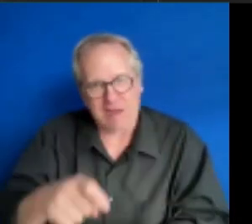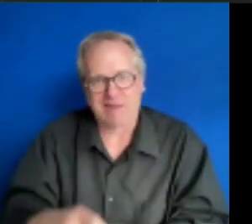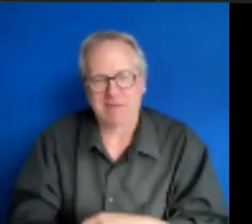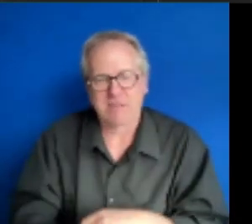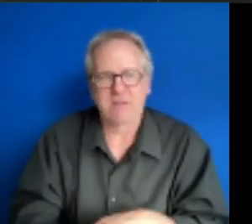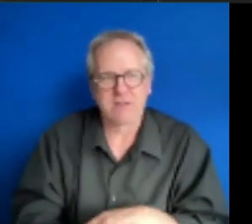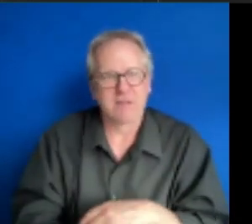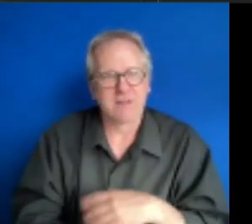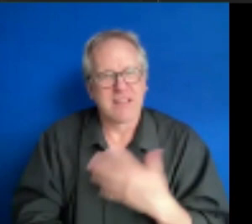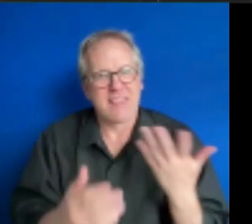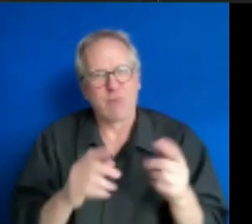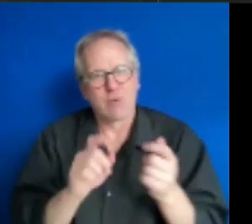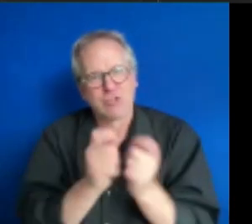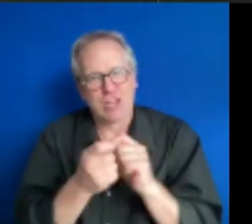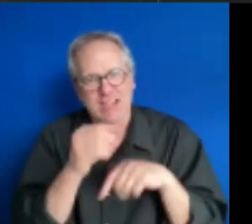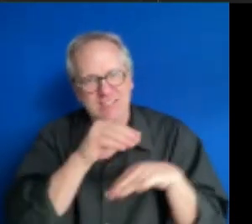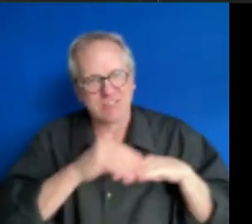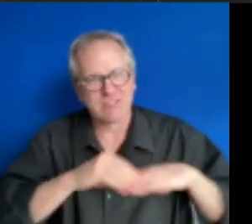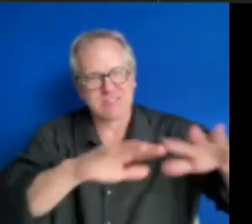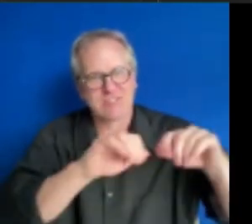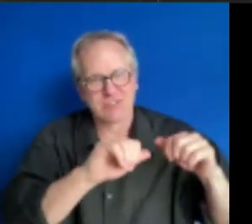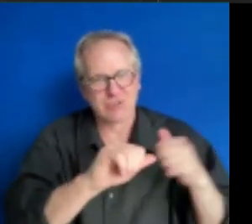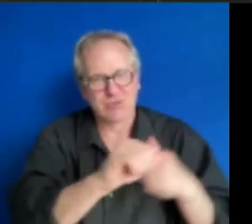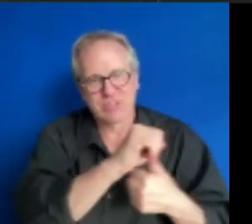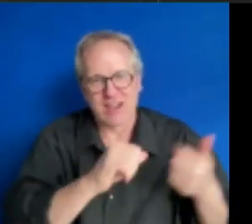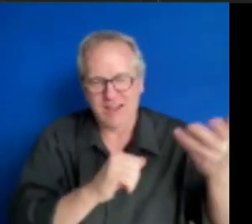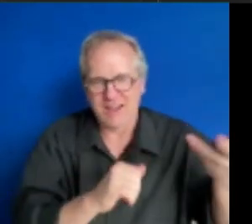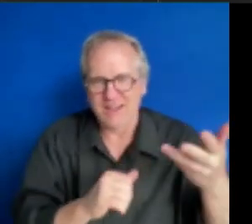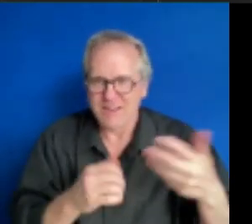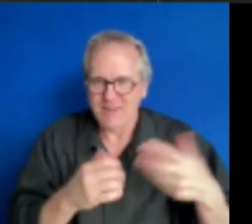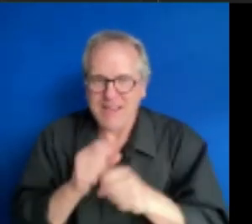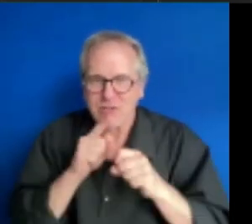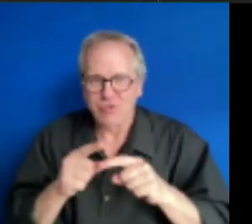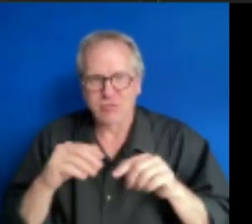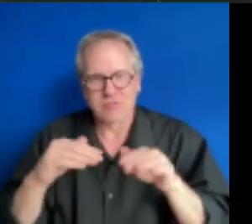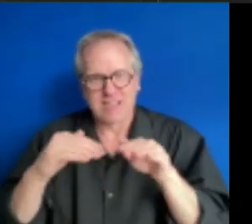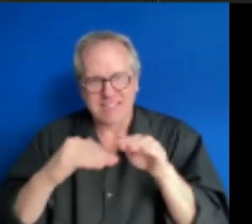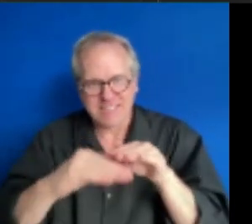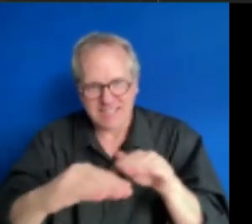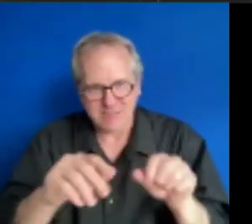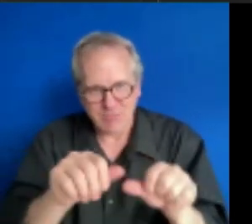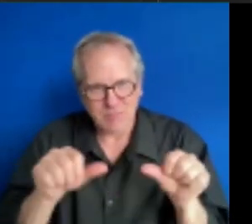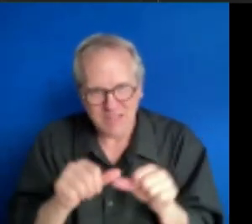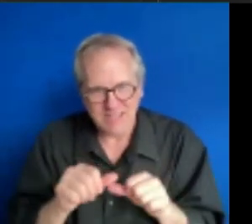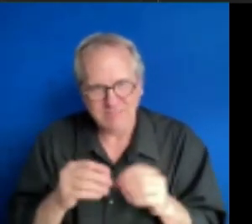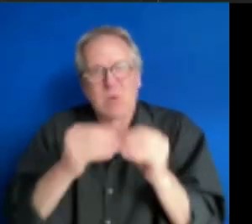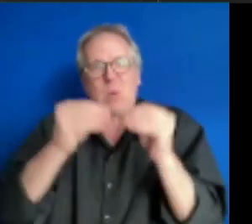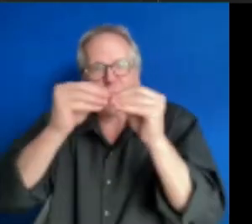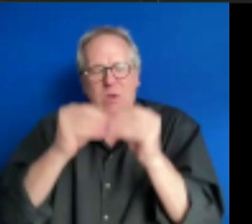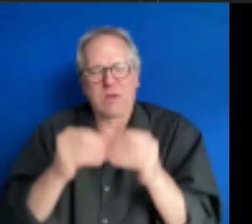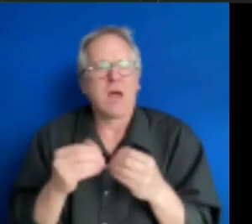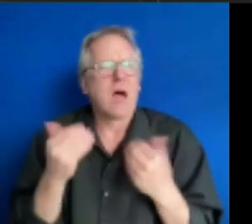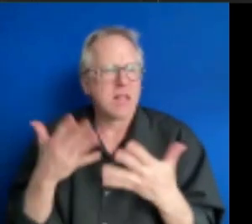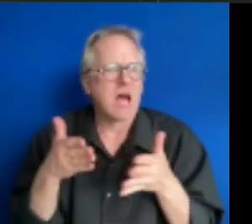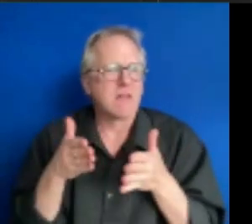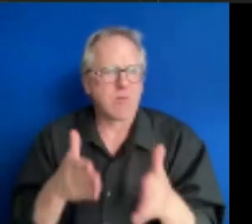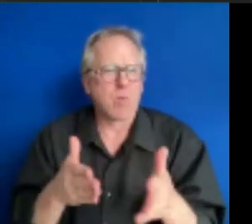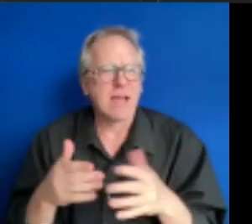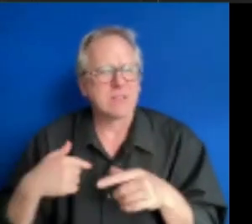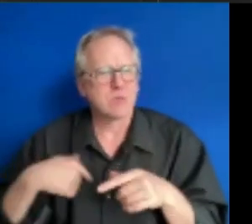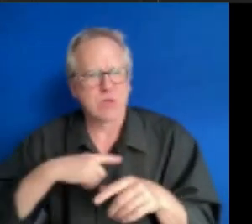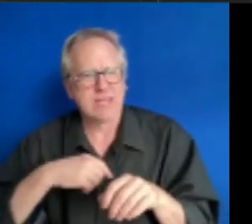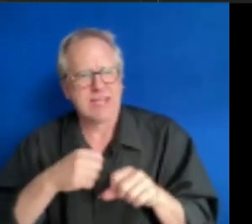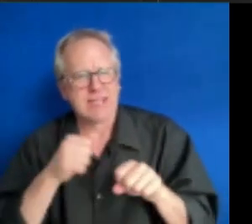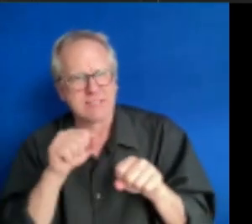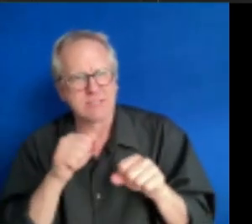views and works to make sure that we have more accessible spaces. I think there are a lot of ways that we can work to